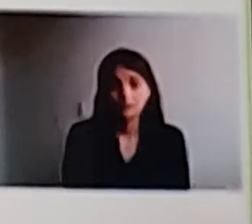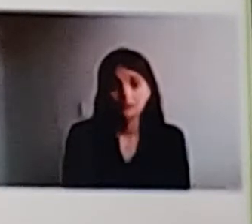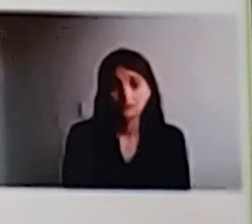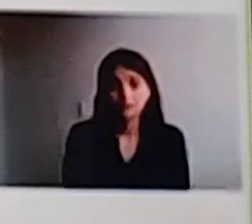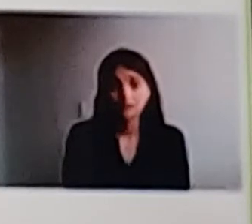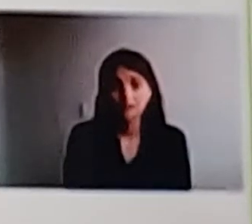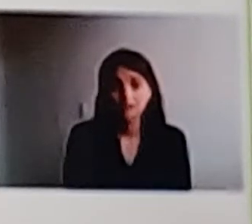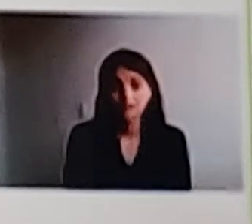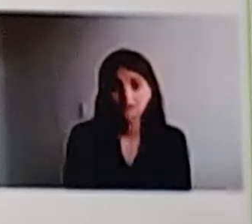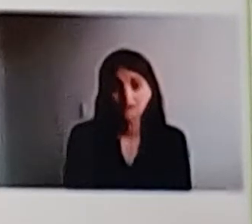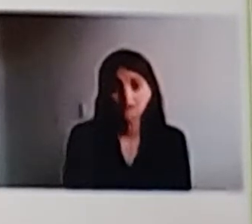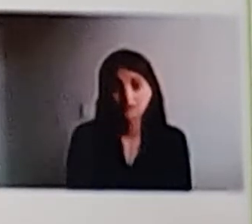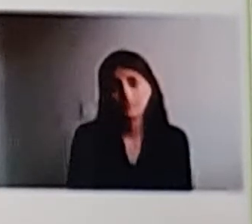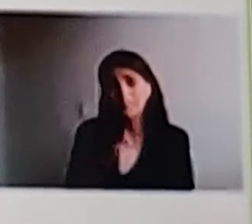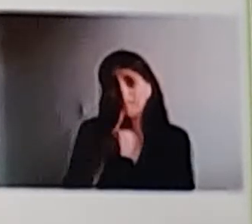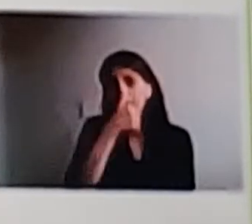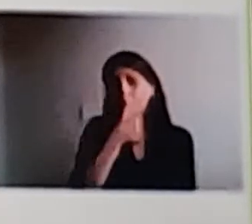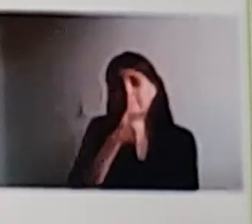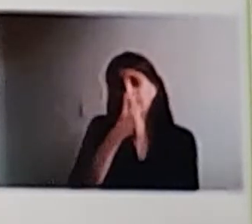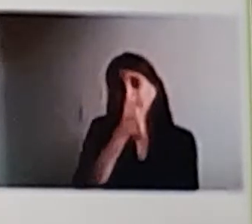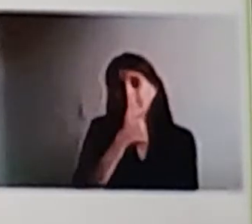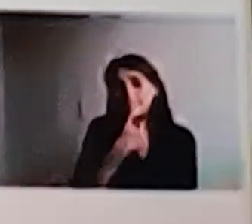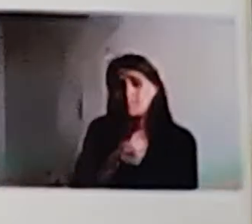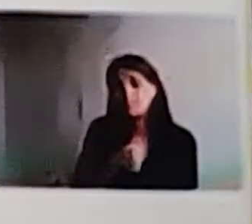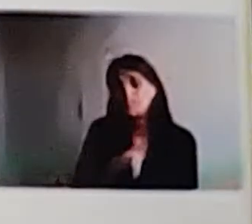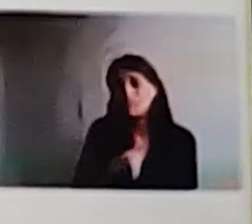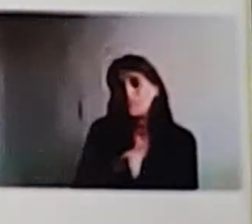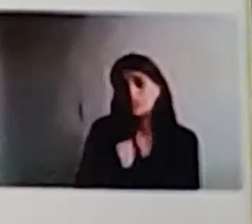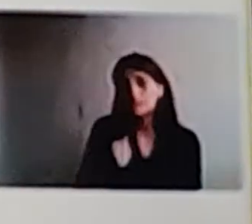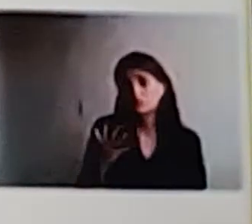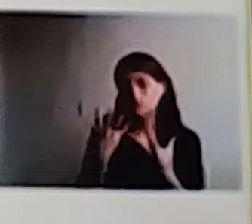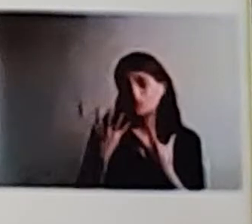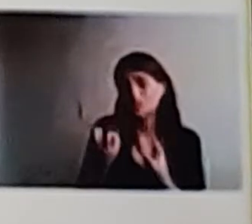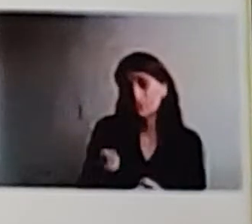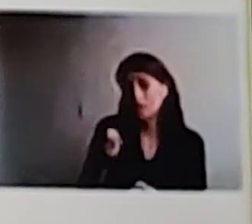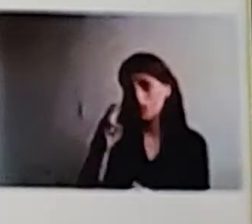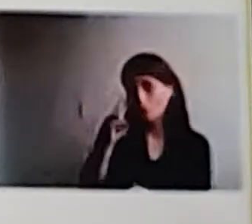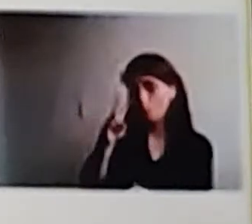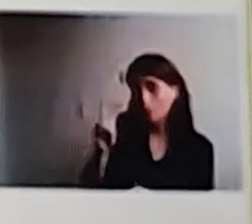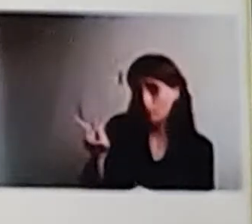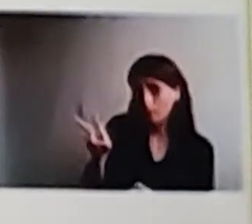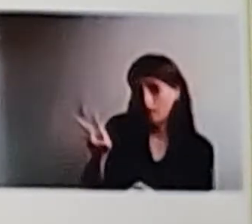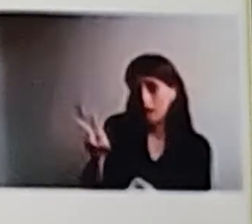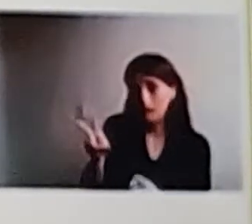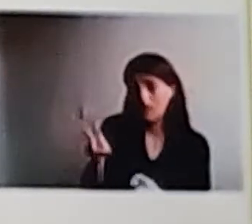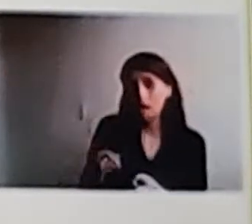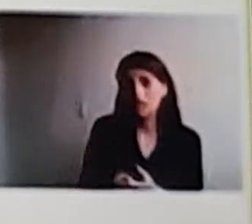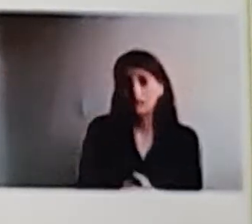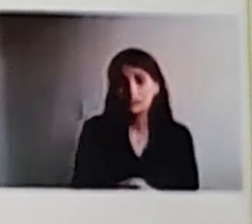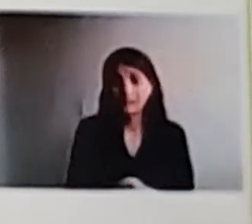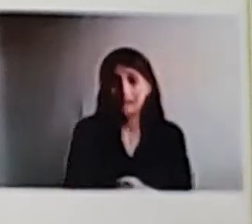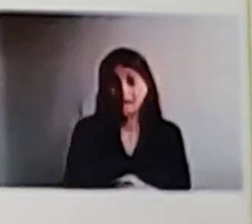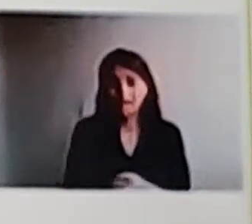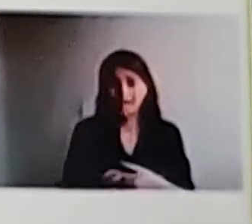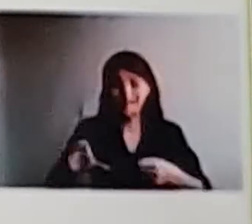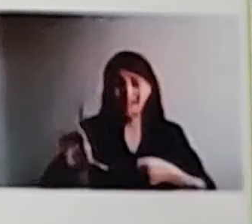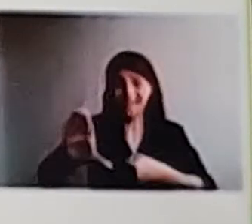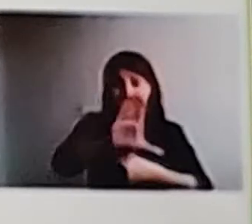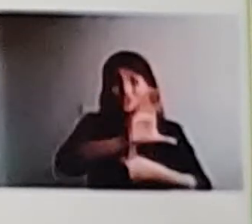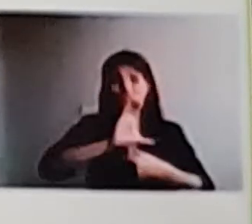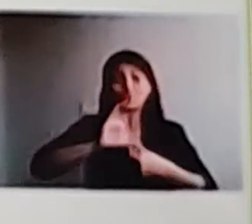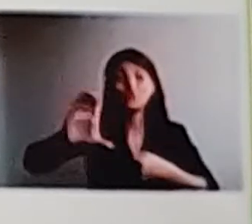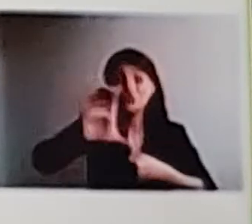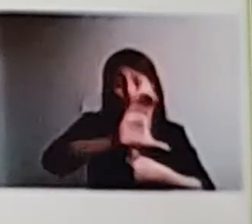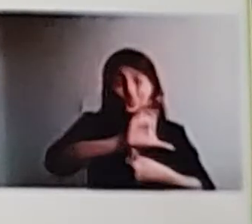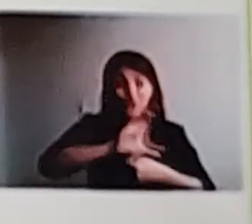a friendly city for disabled. You can see here there is a lot of this is a ramp for the